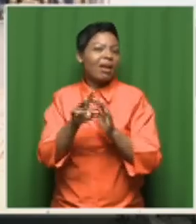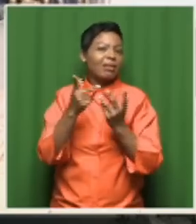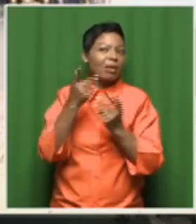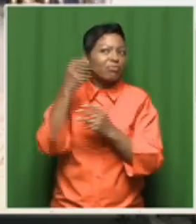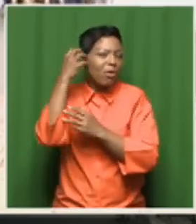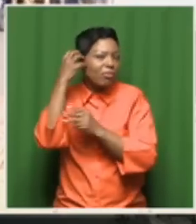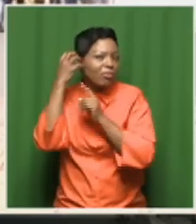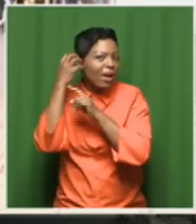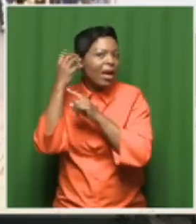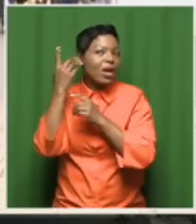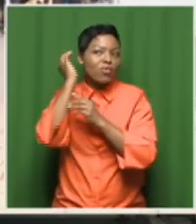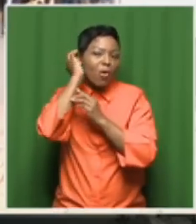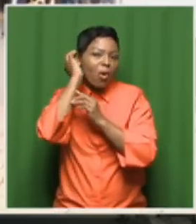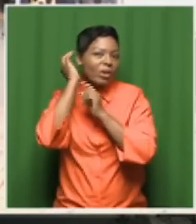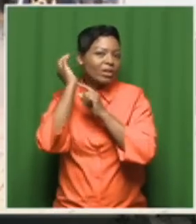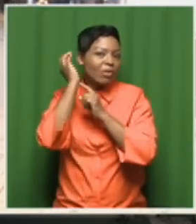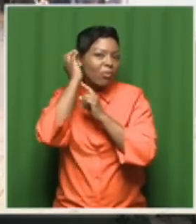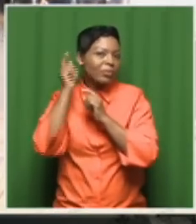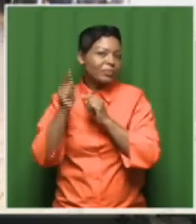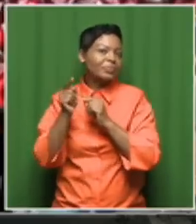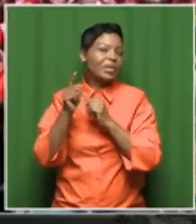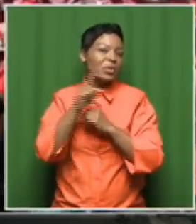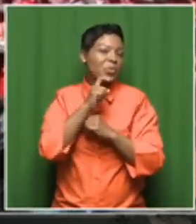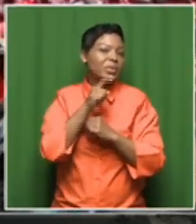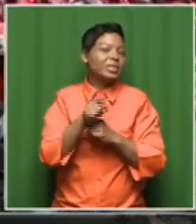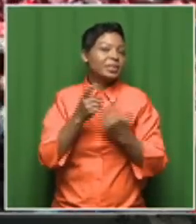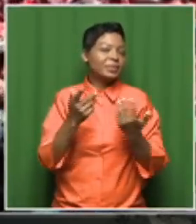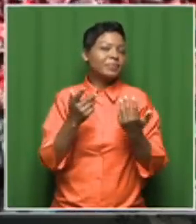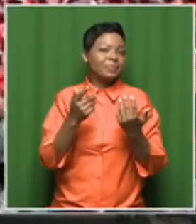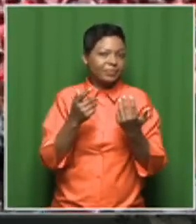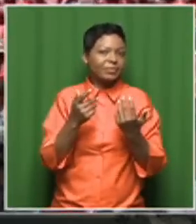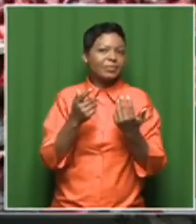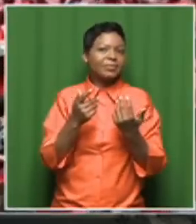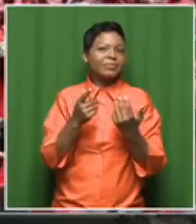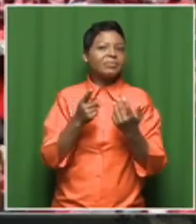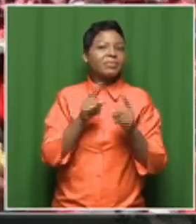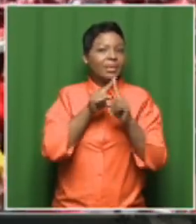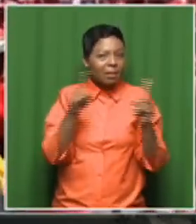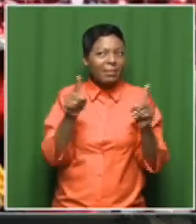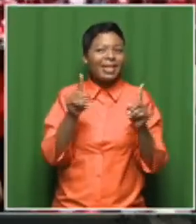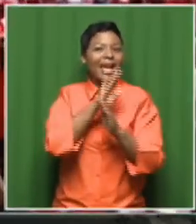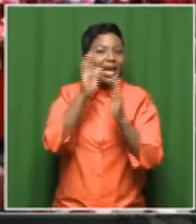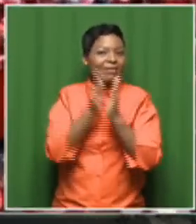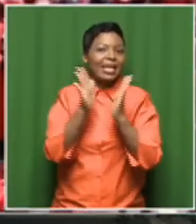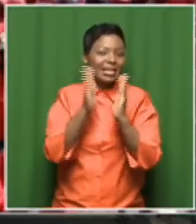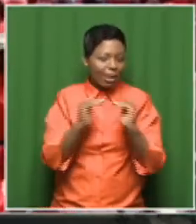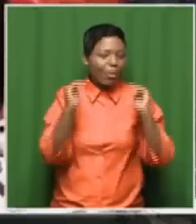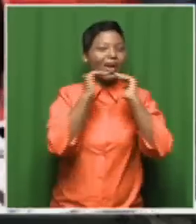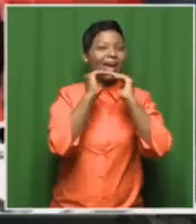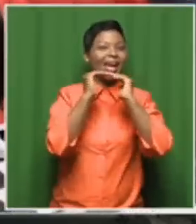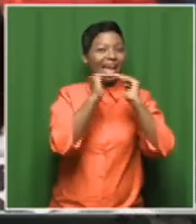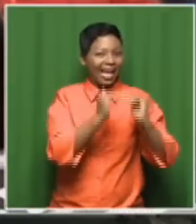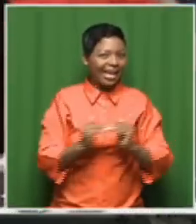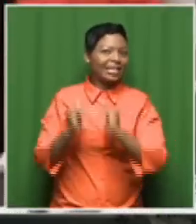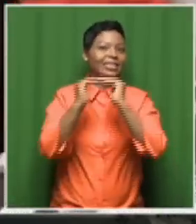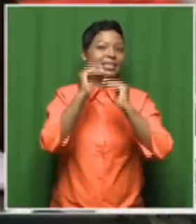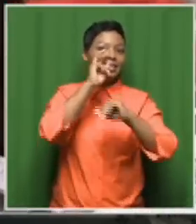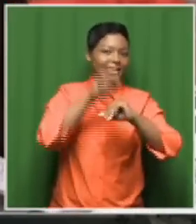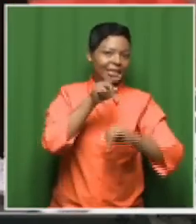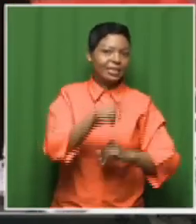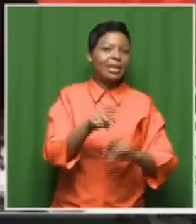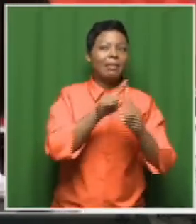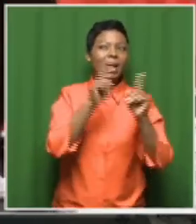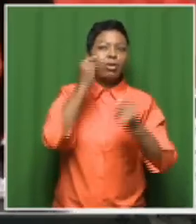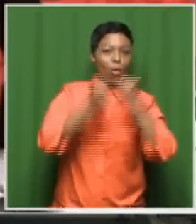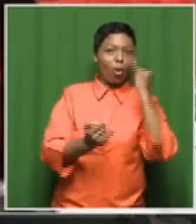everything on the basis of democracy. I think we started going wrong back in 1993